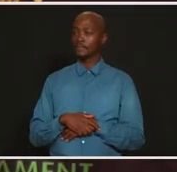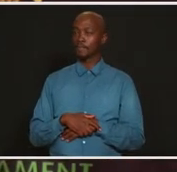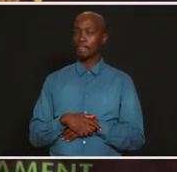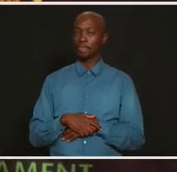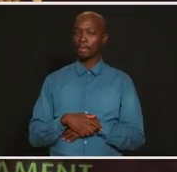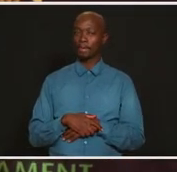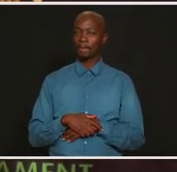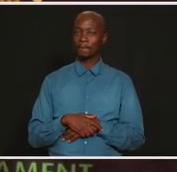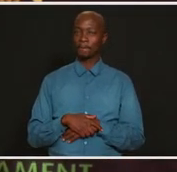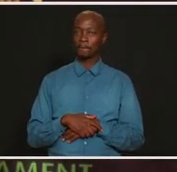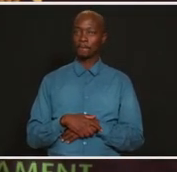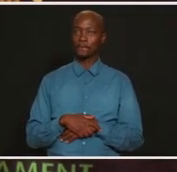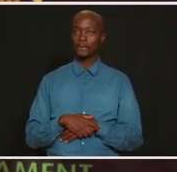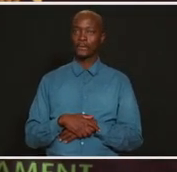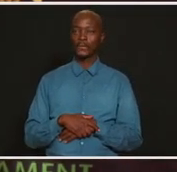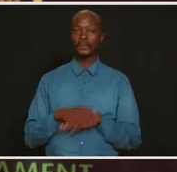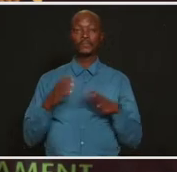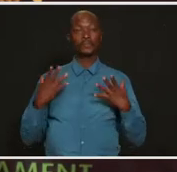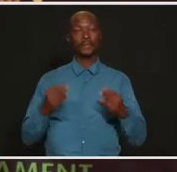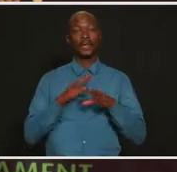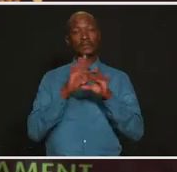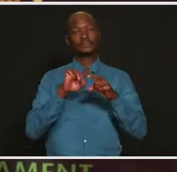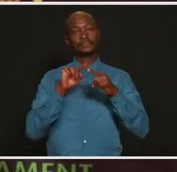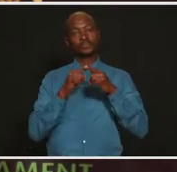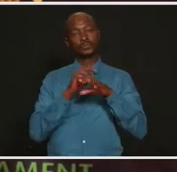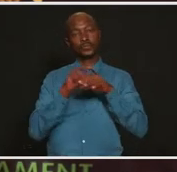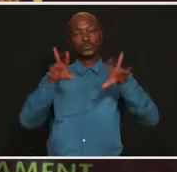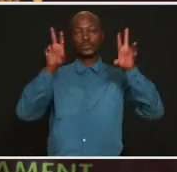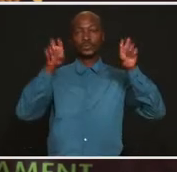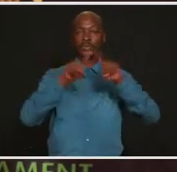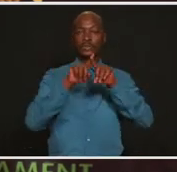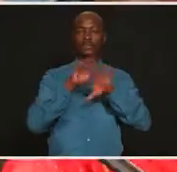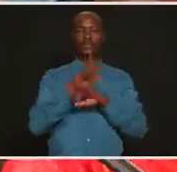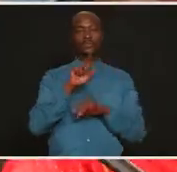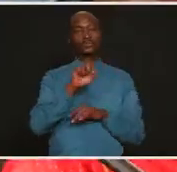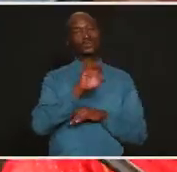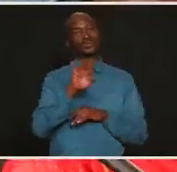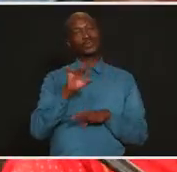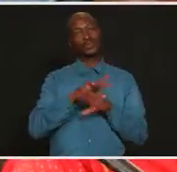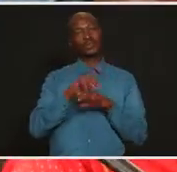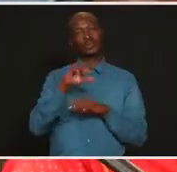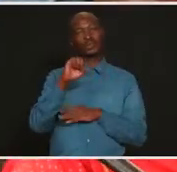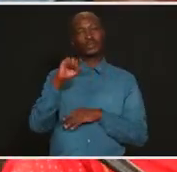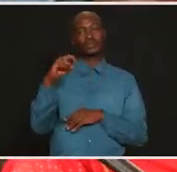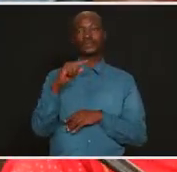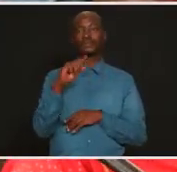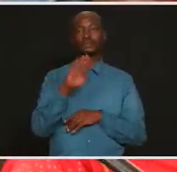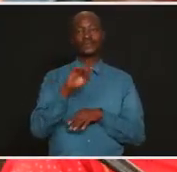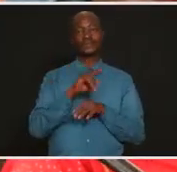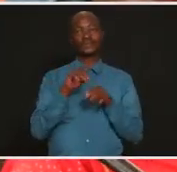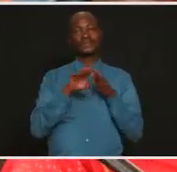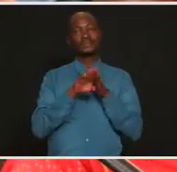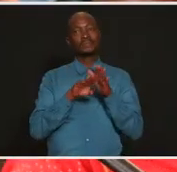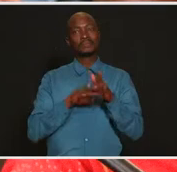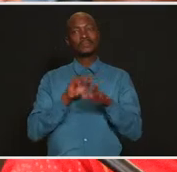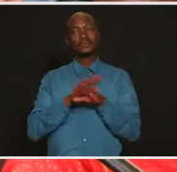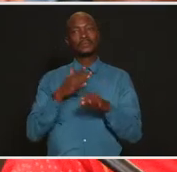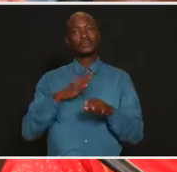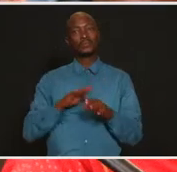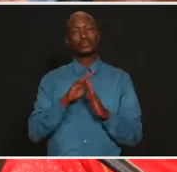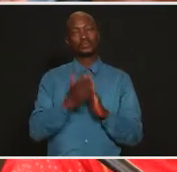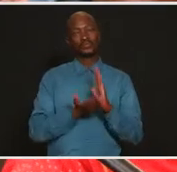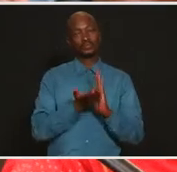since I have pointed on the issue of the sdb the bl6 to